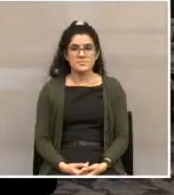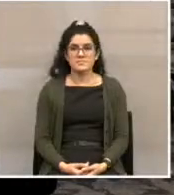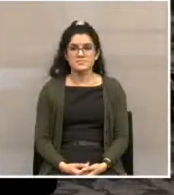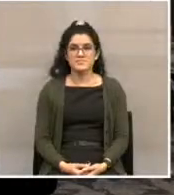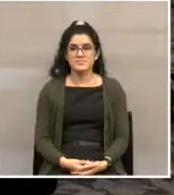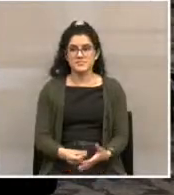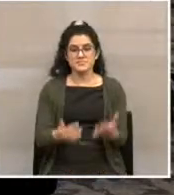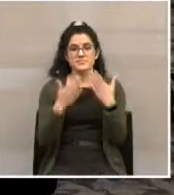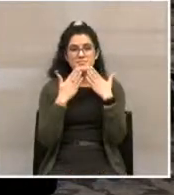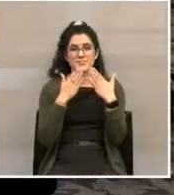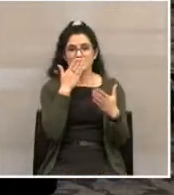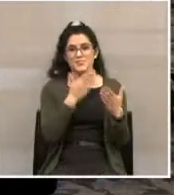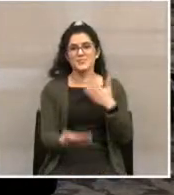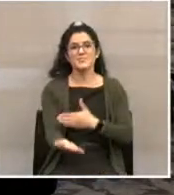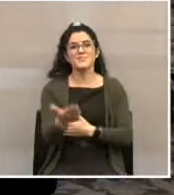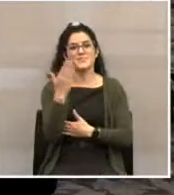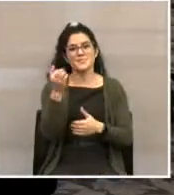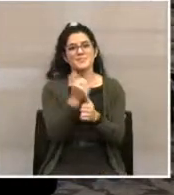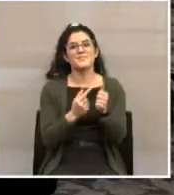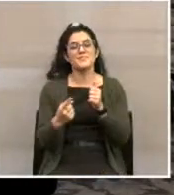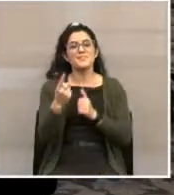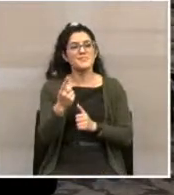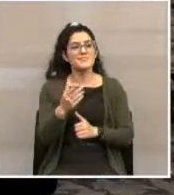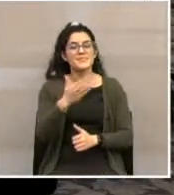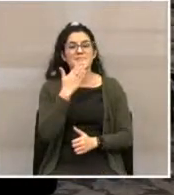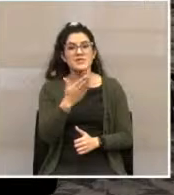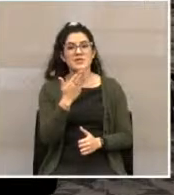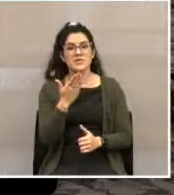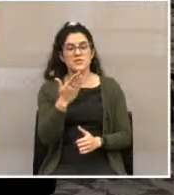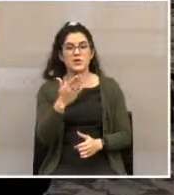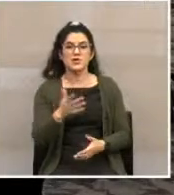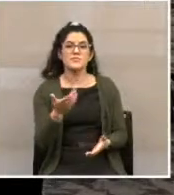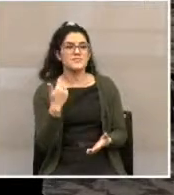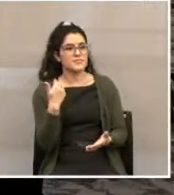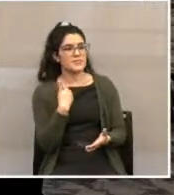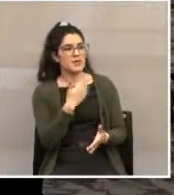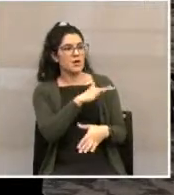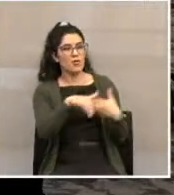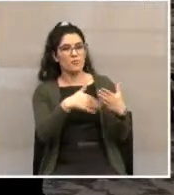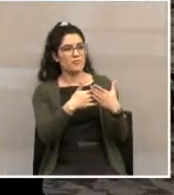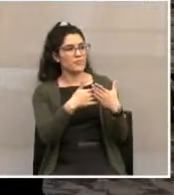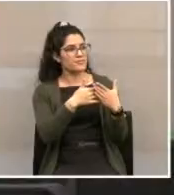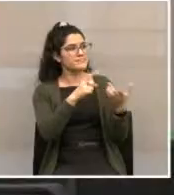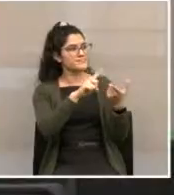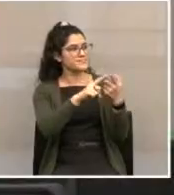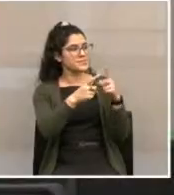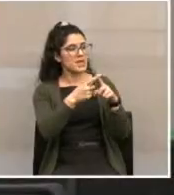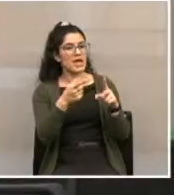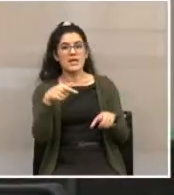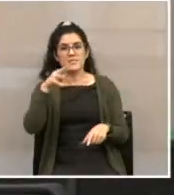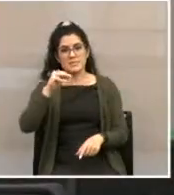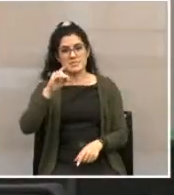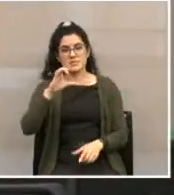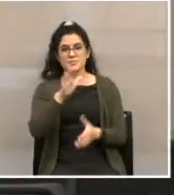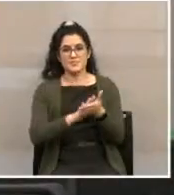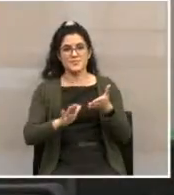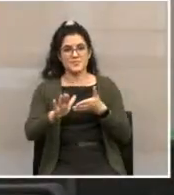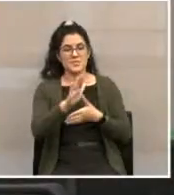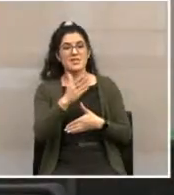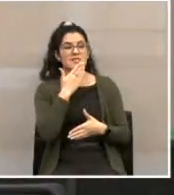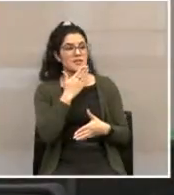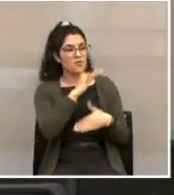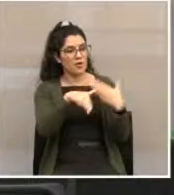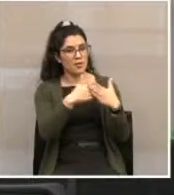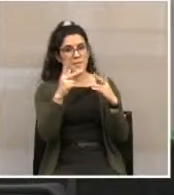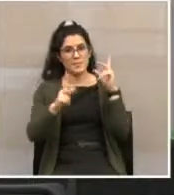Thank you and good morning, one and all. Thank you to our colleagues from Florida for hosting us today, and thank you to our panelists, all of